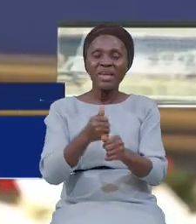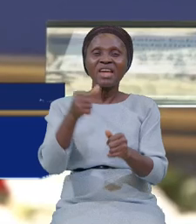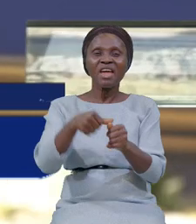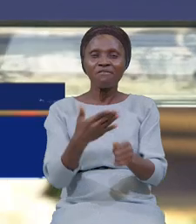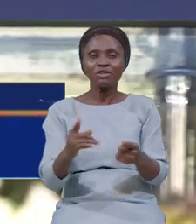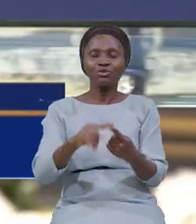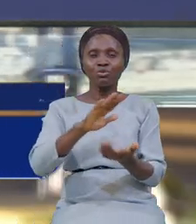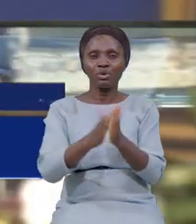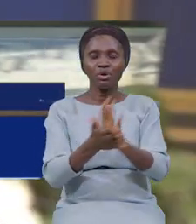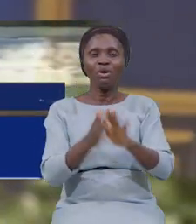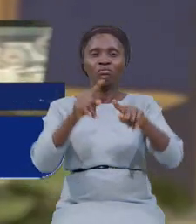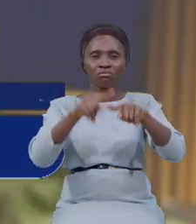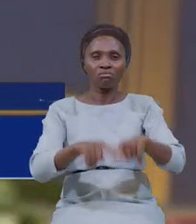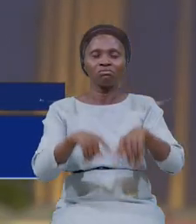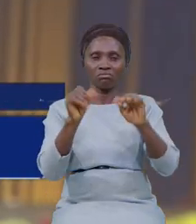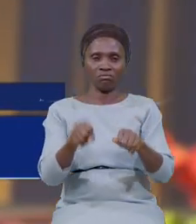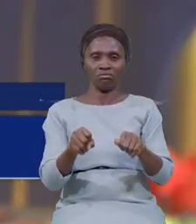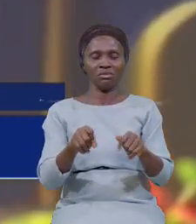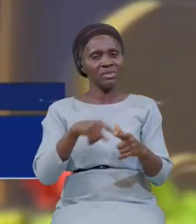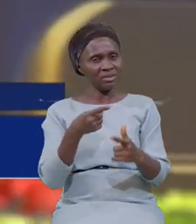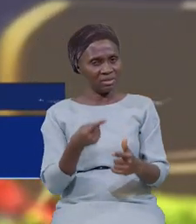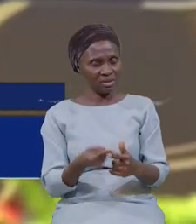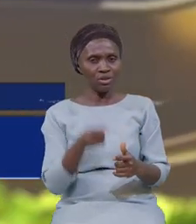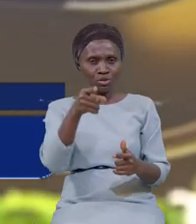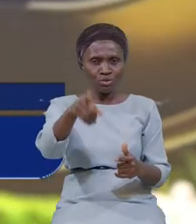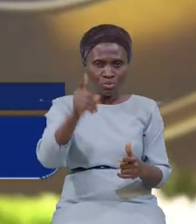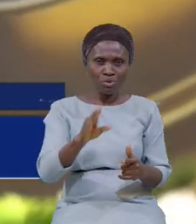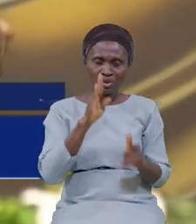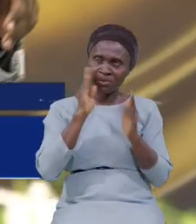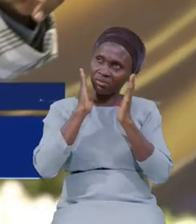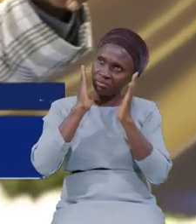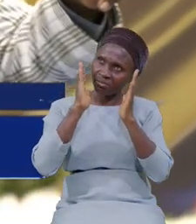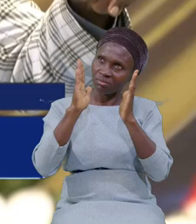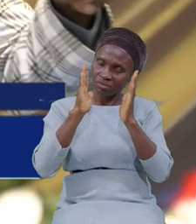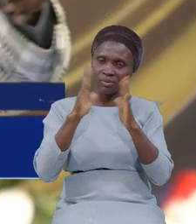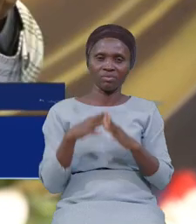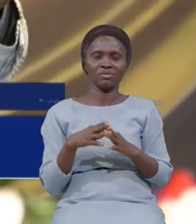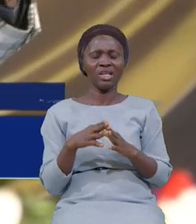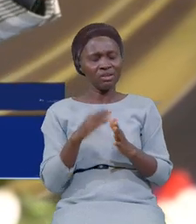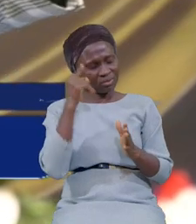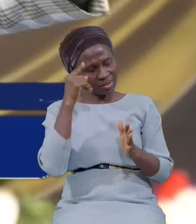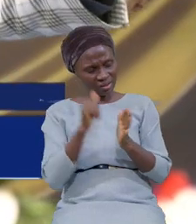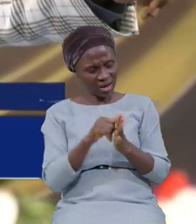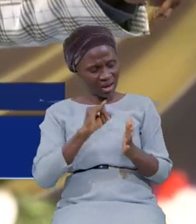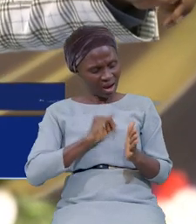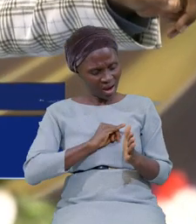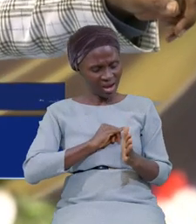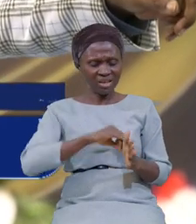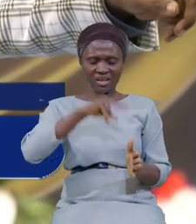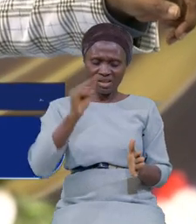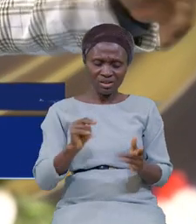focused and say, I'm going to be a change maker. If I can change the destiny of one